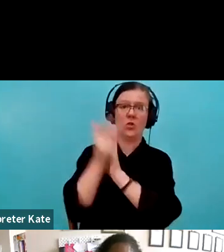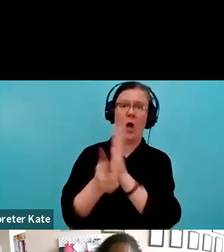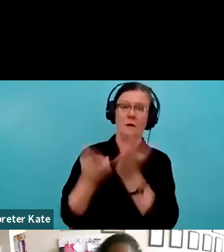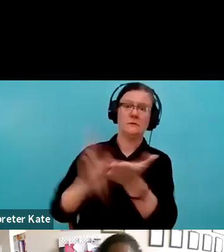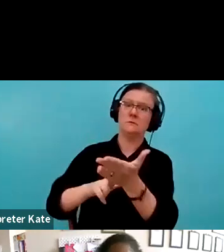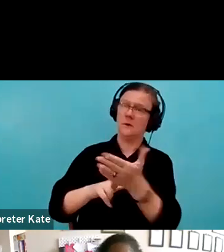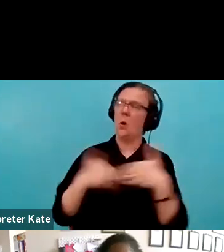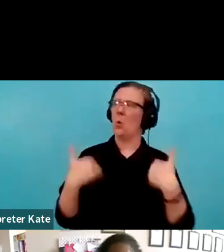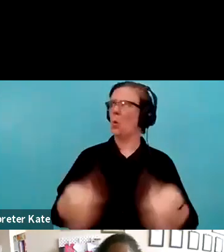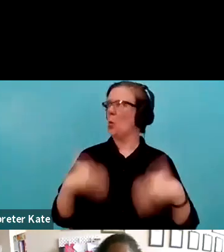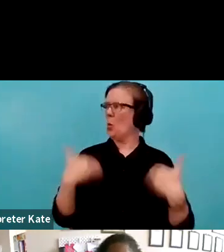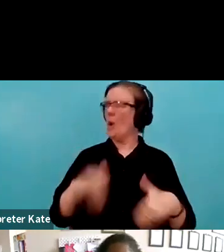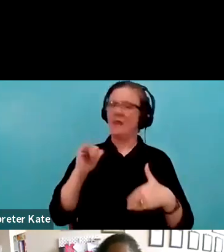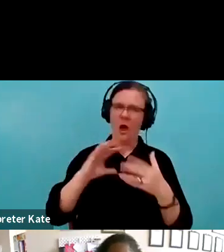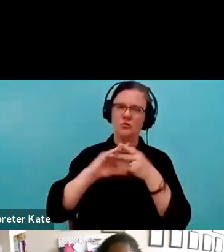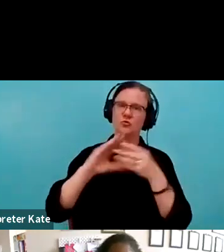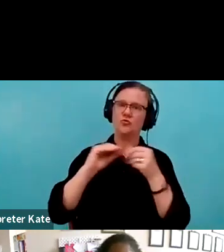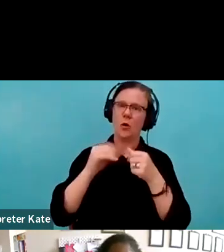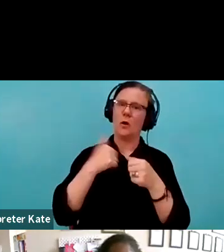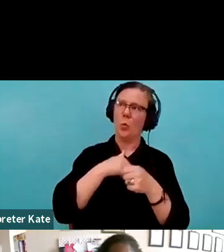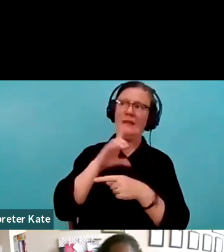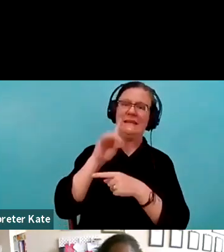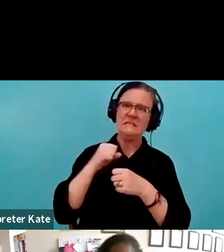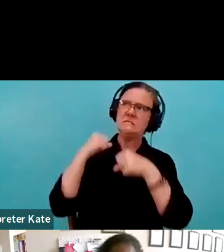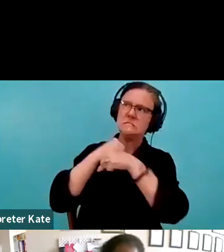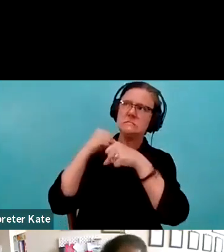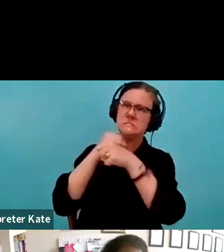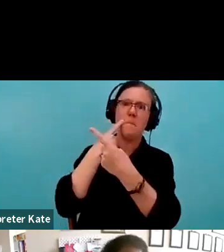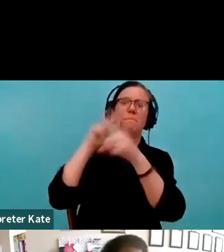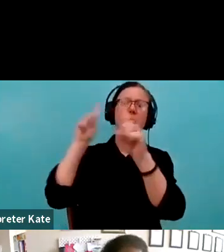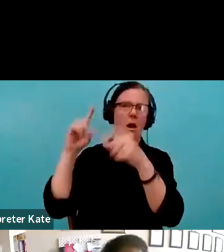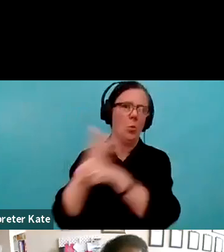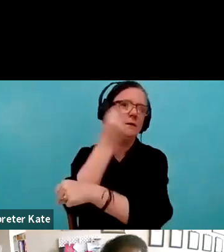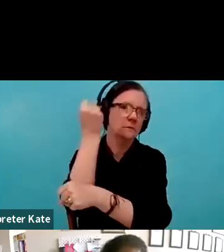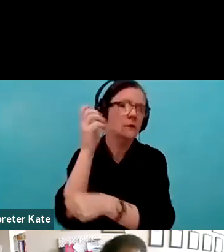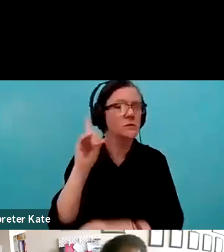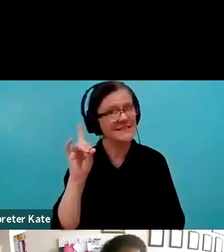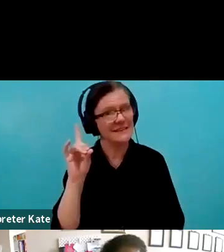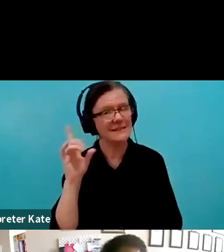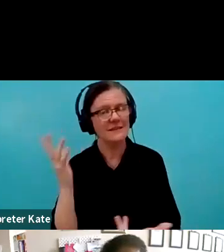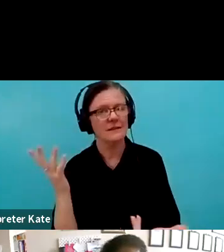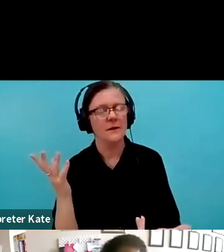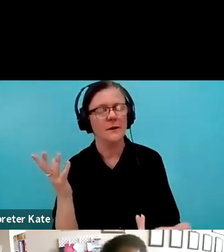a story of overcoming incredible odds. I